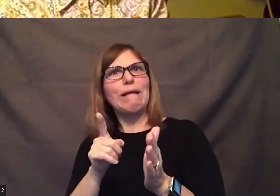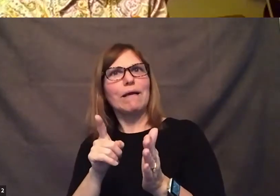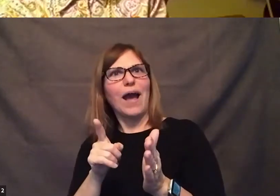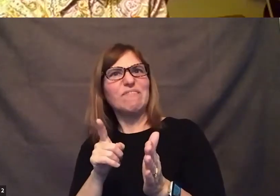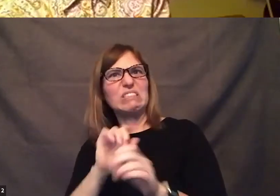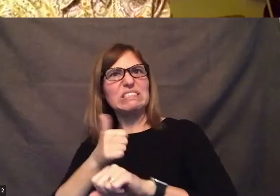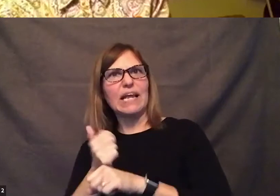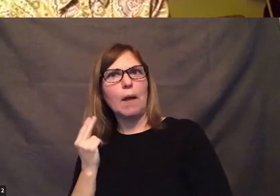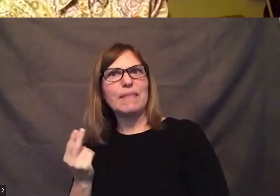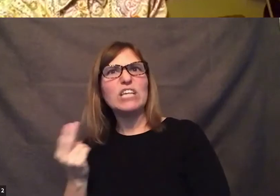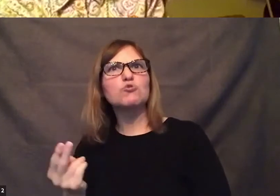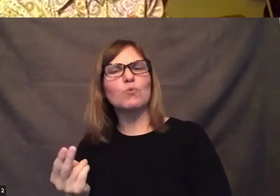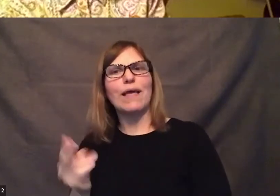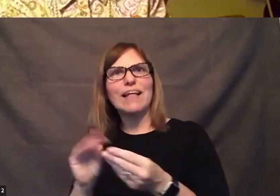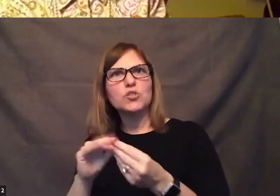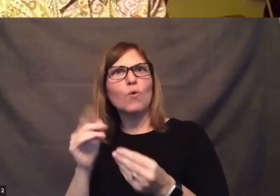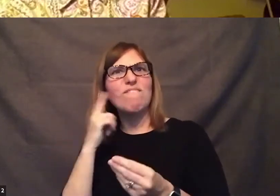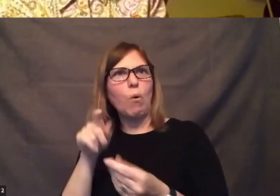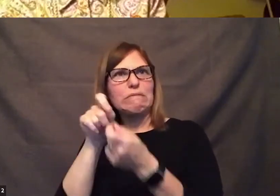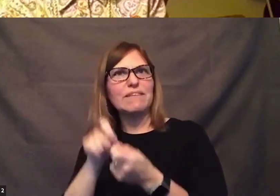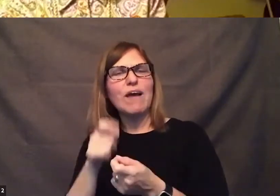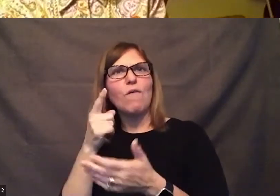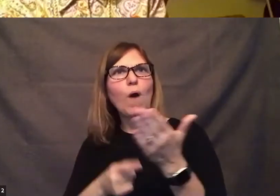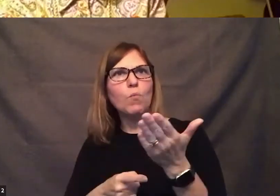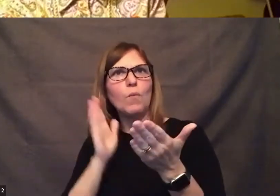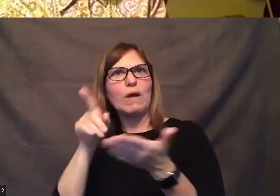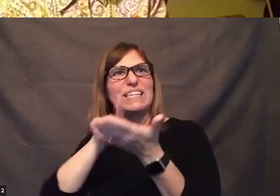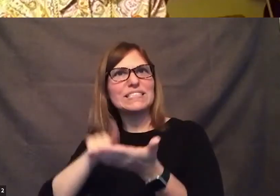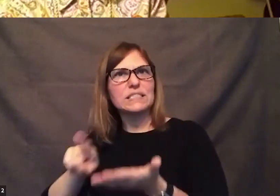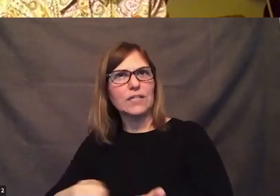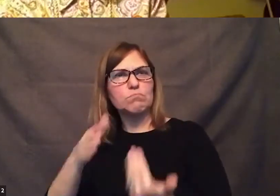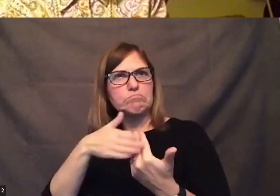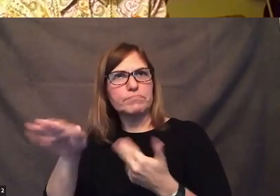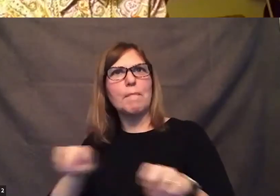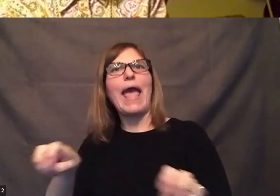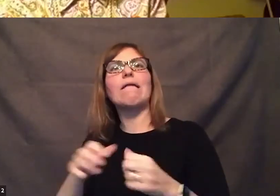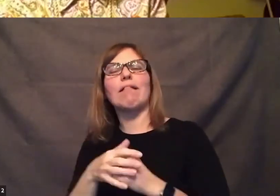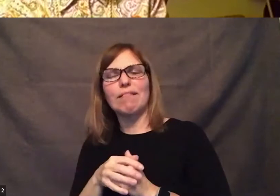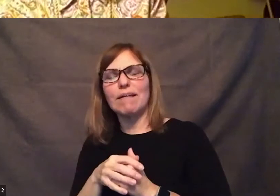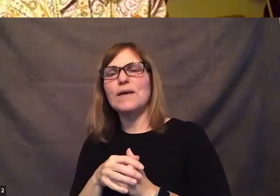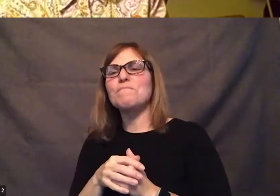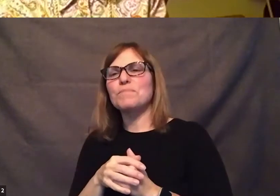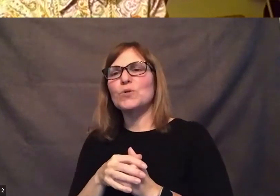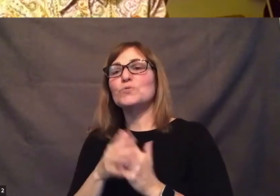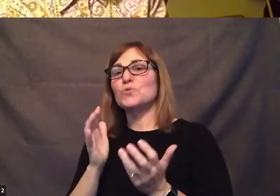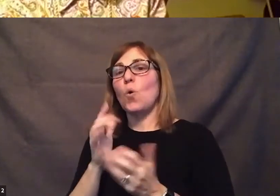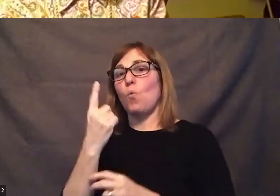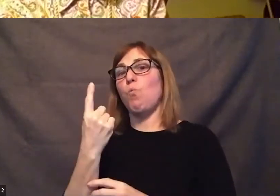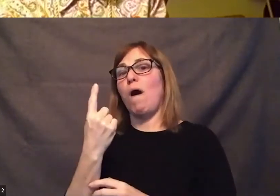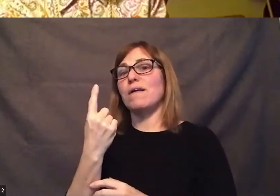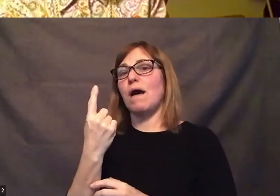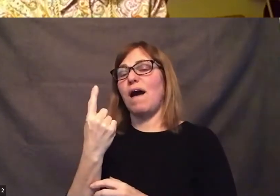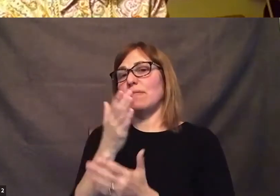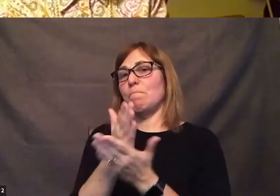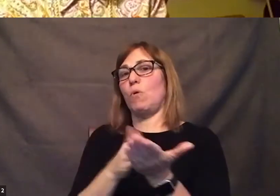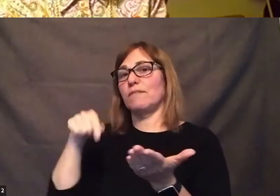and the detail as far as what we're going to explore with the rest of our time with the panel this evening. So one of the features of this